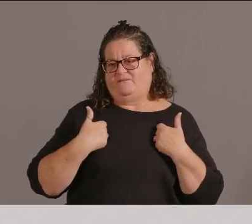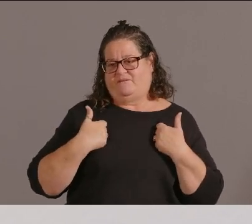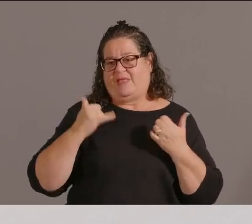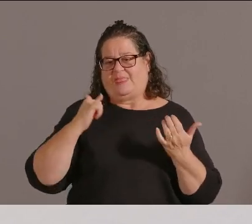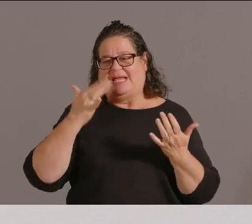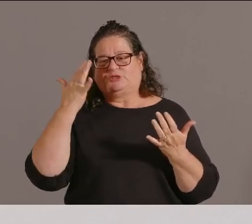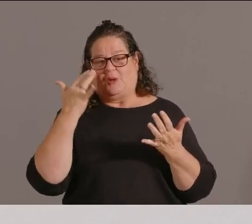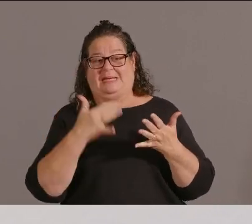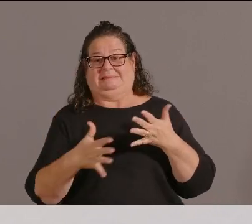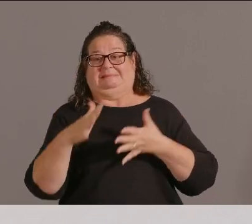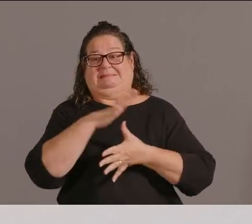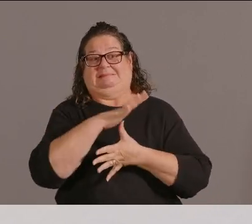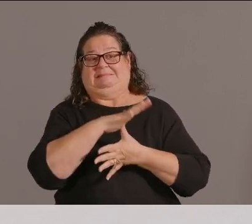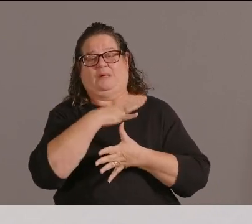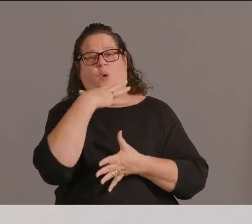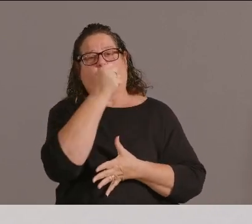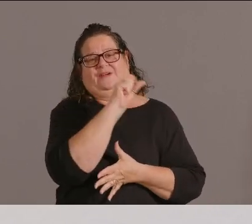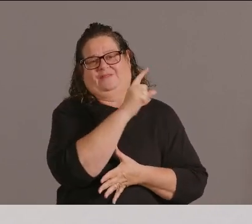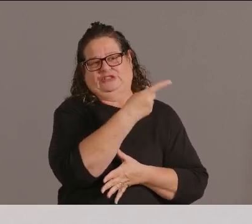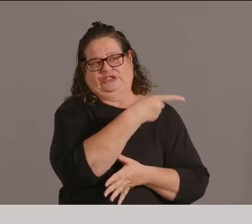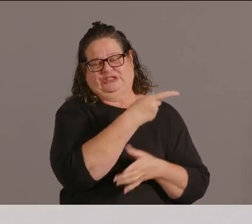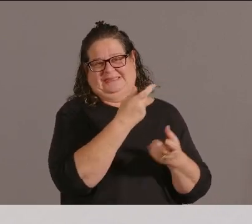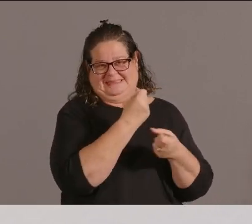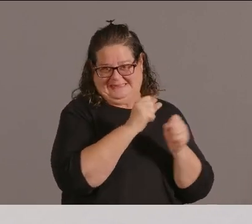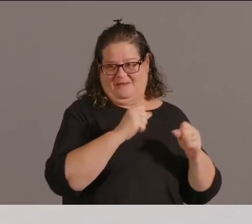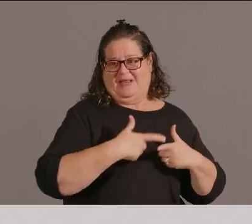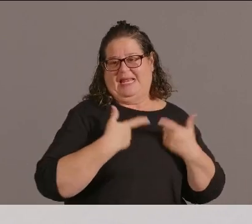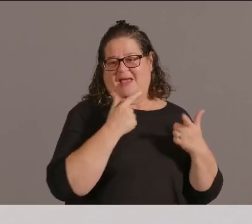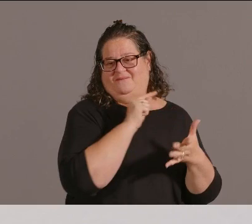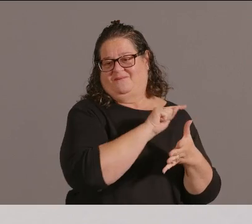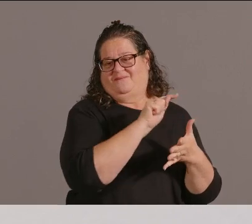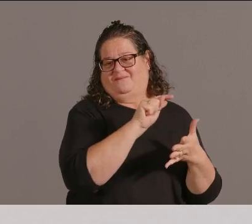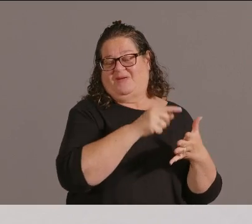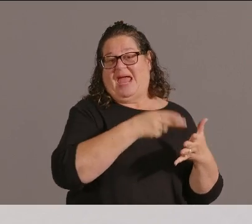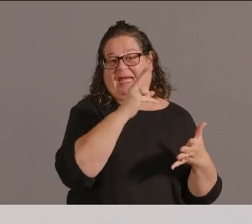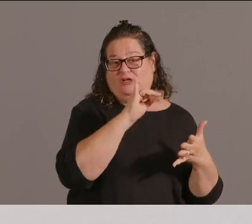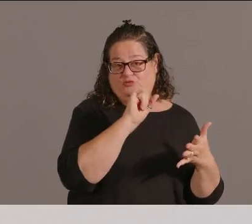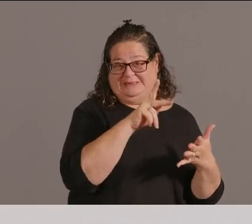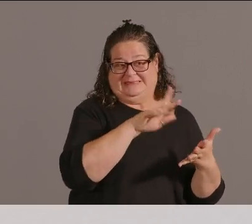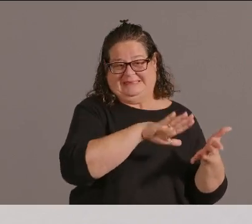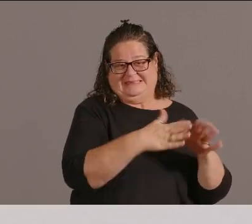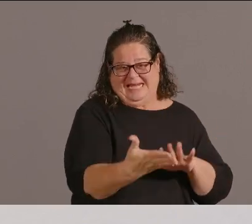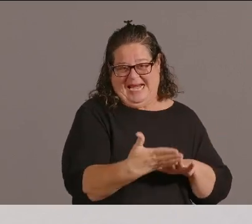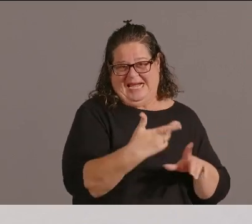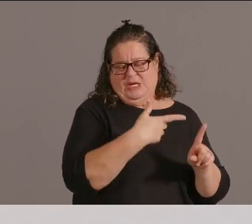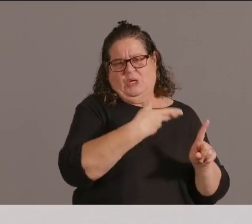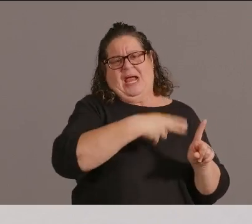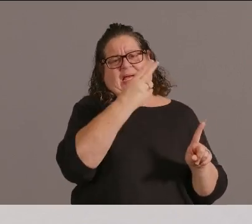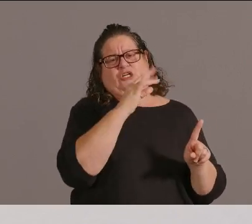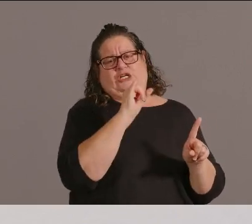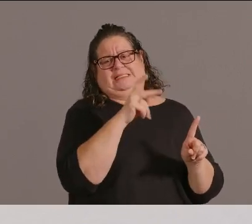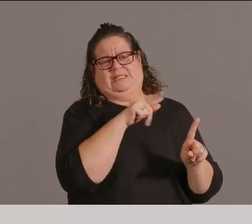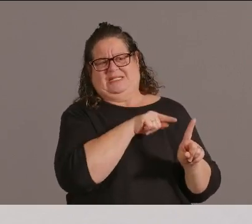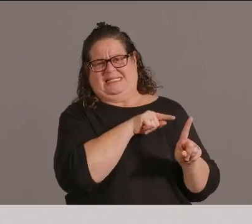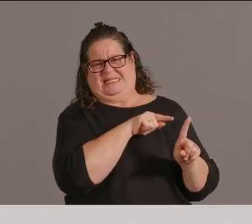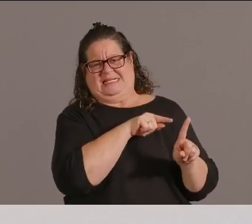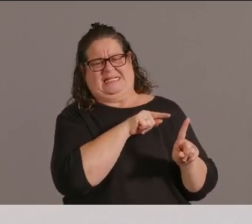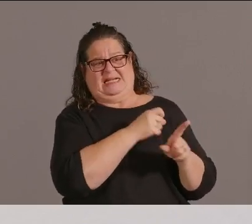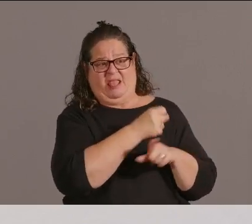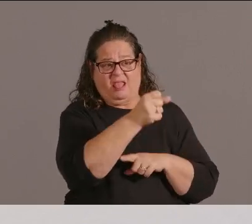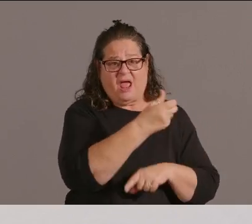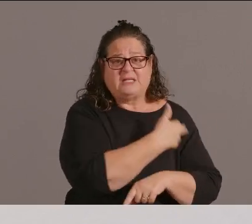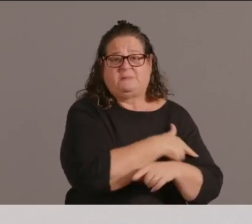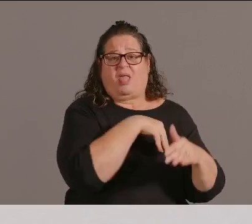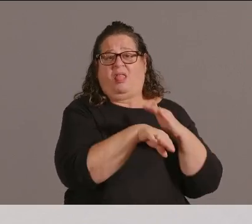age groups, because they have such a huge disparity when you look at the rate of hospitalization and the rate of death as you